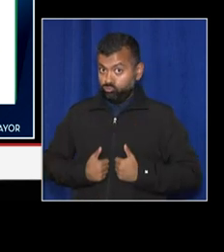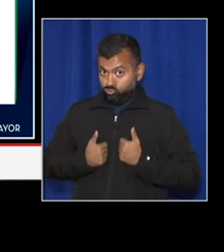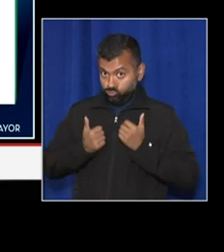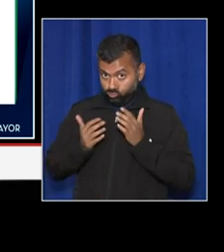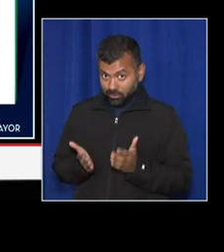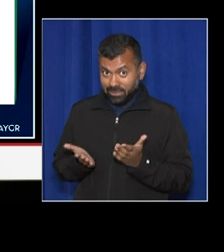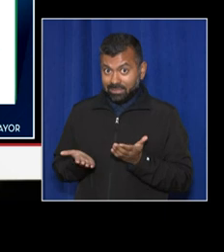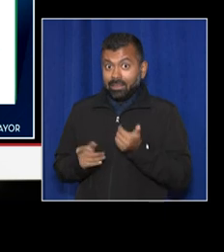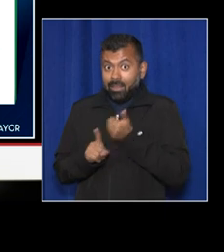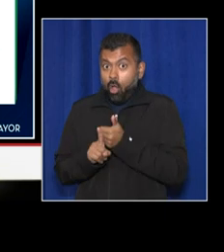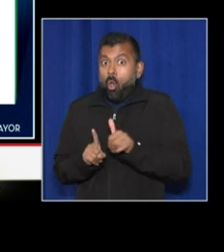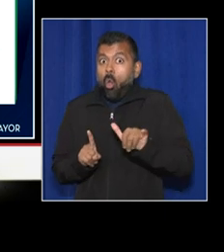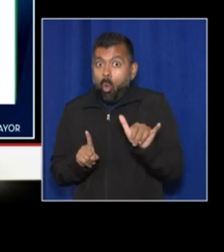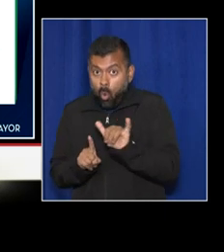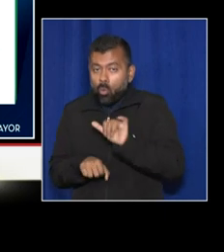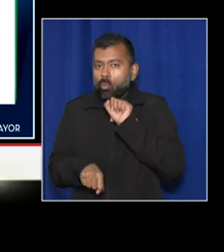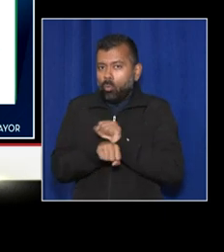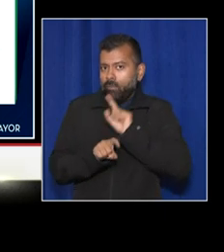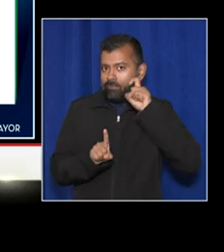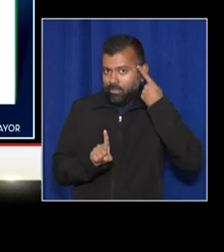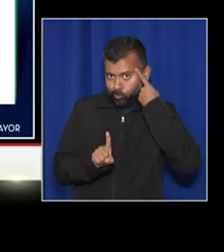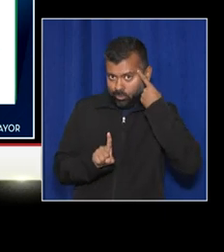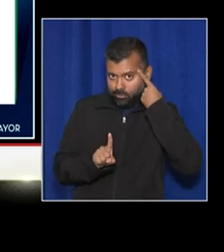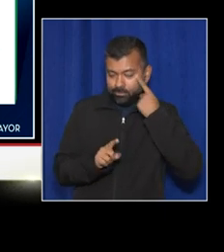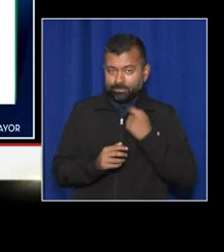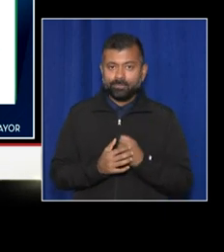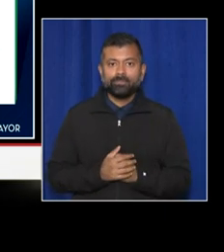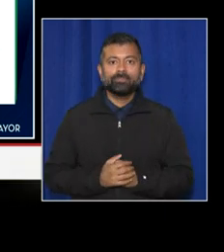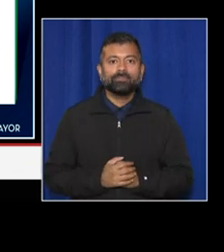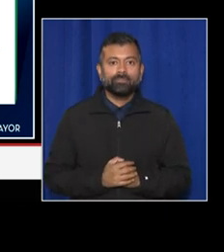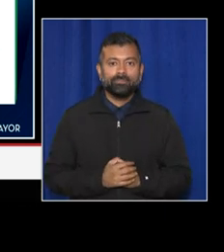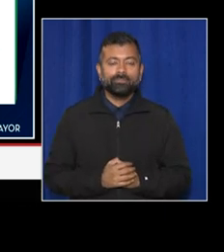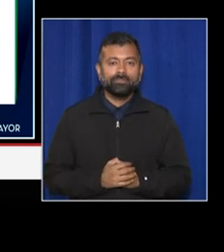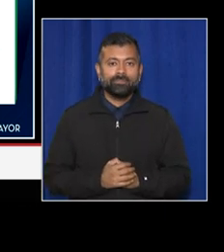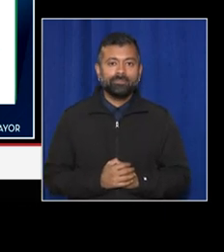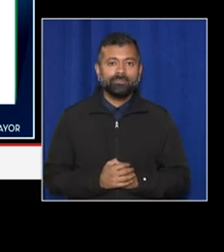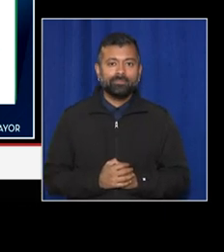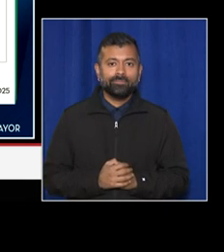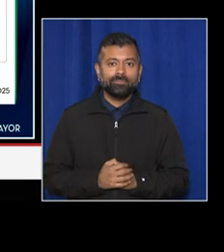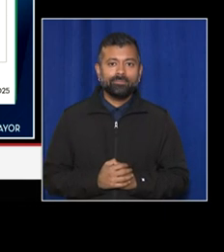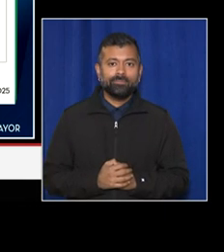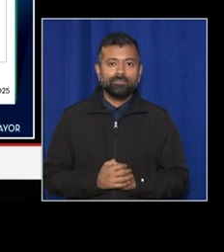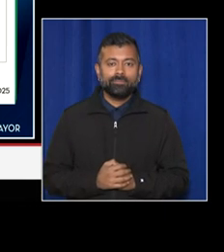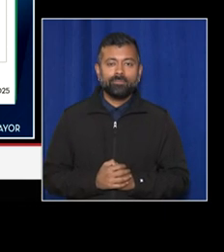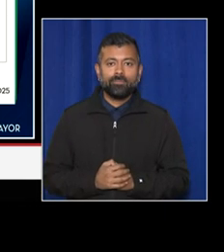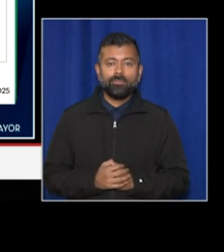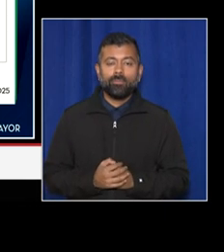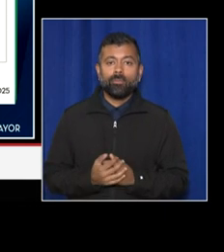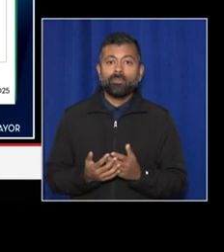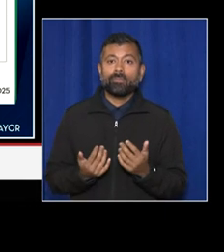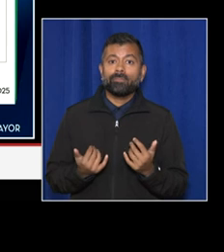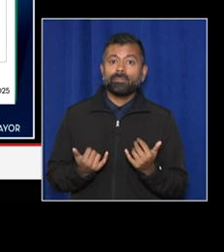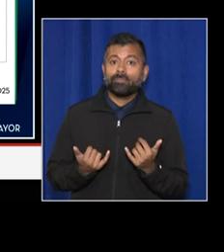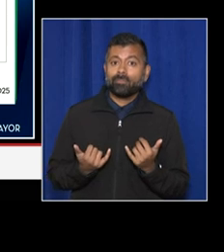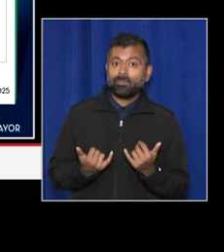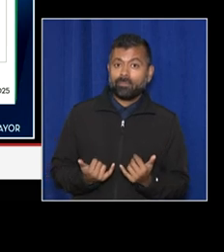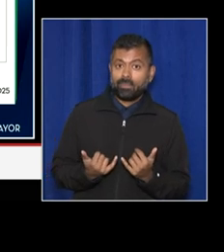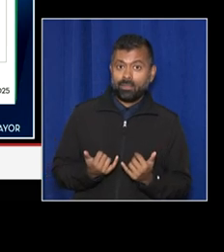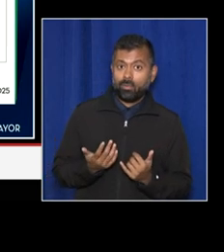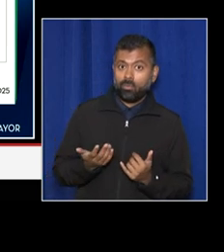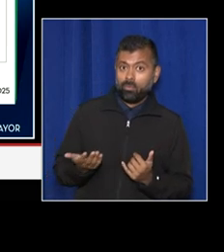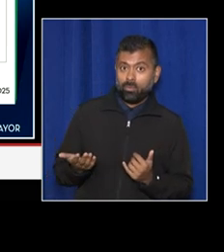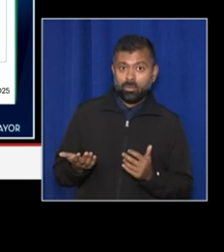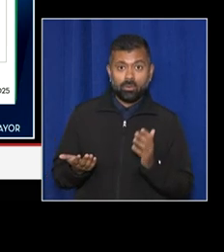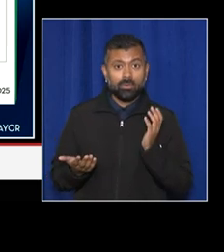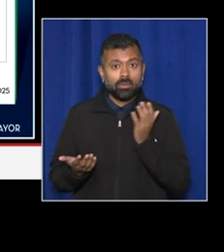D.C. residents who work in federal agencies. So the announcements, the